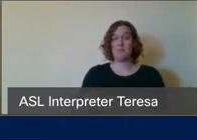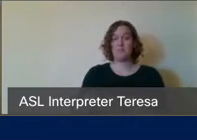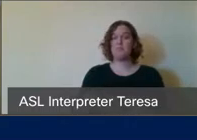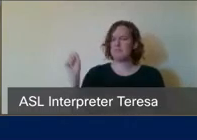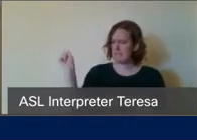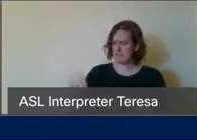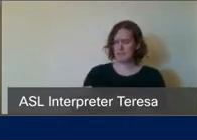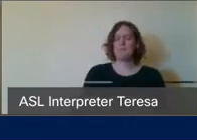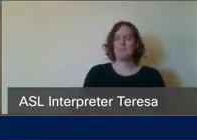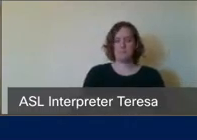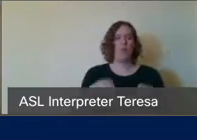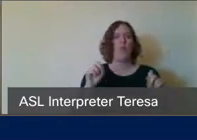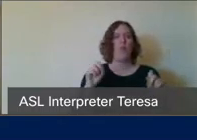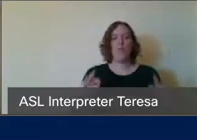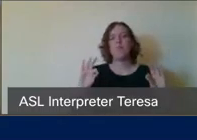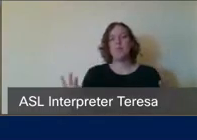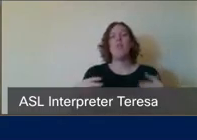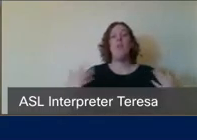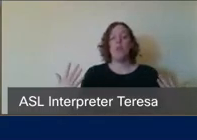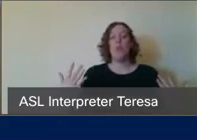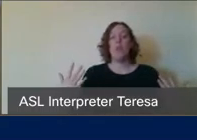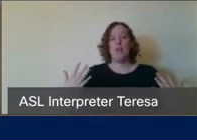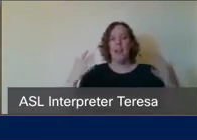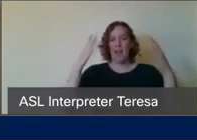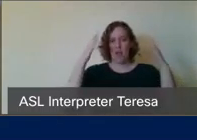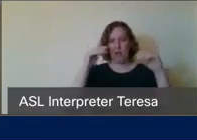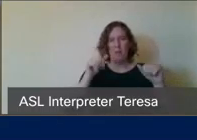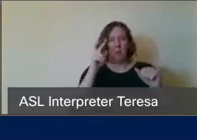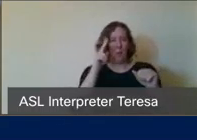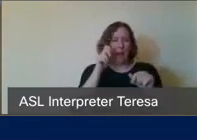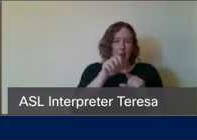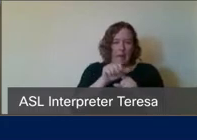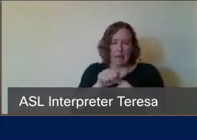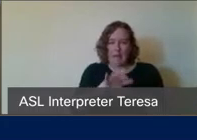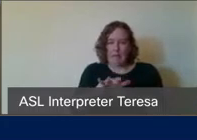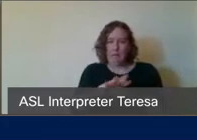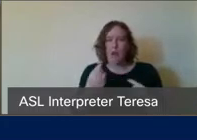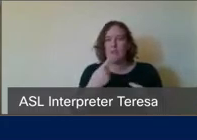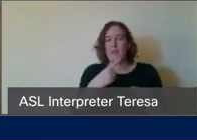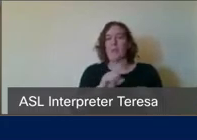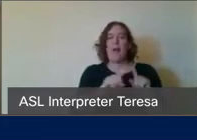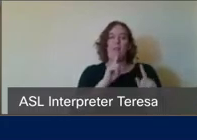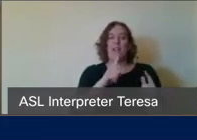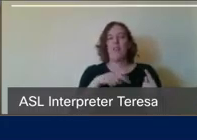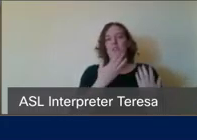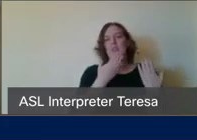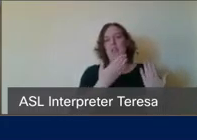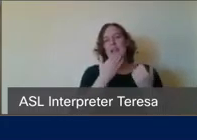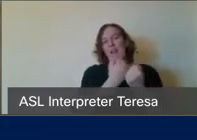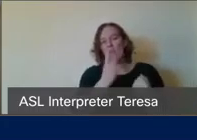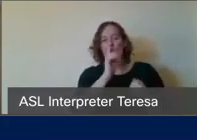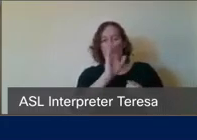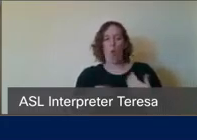Yes. Okay, so I hope that you were able to hear what I was saying, but I was really just thanking everyone for all of their hard work